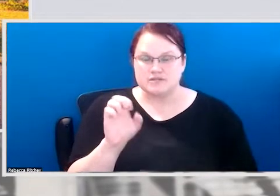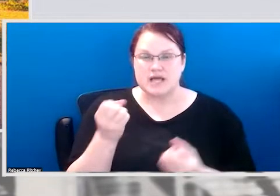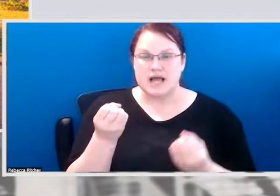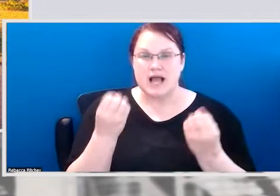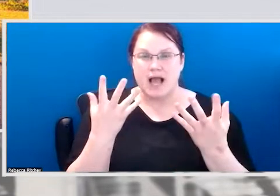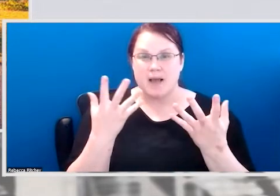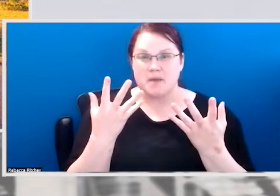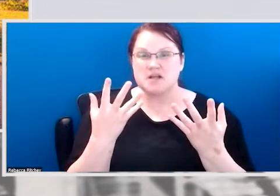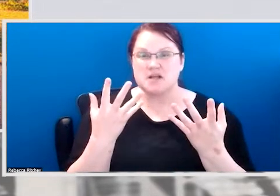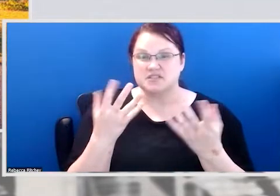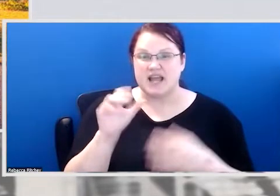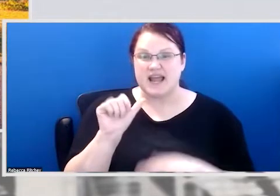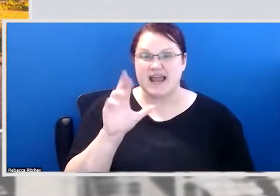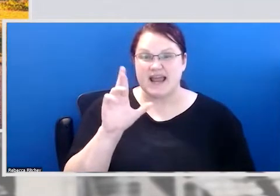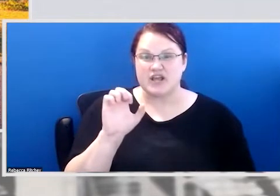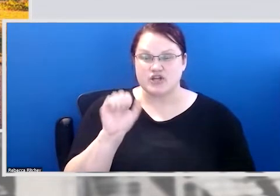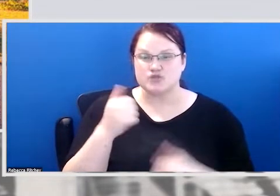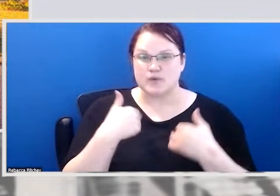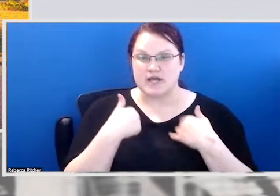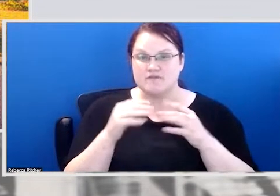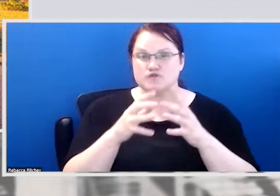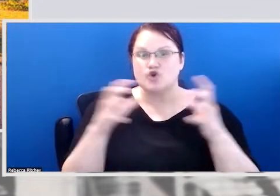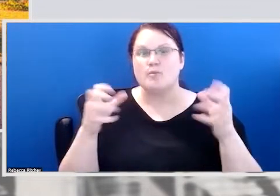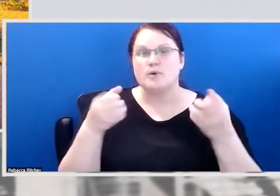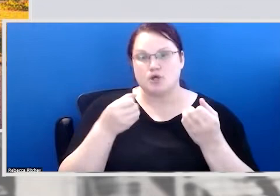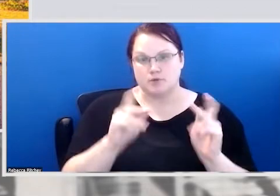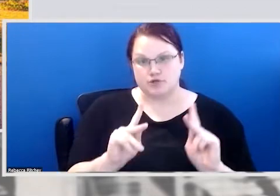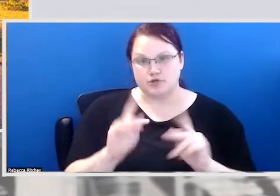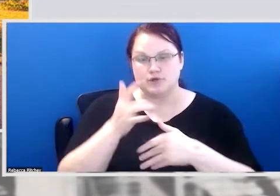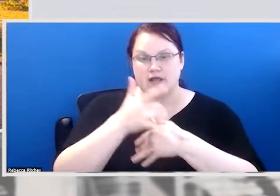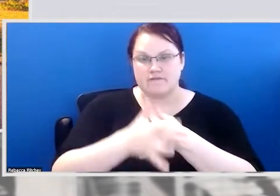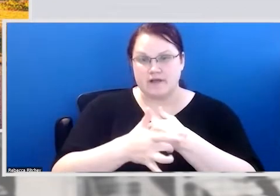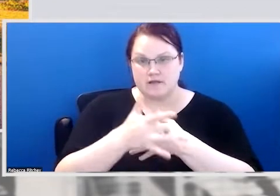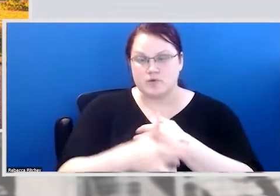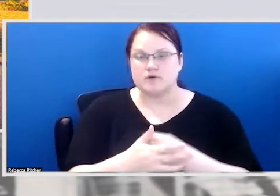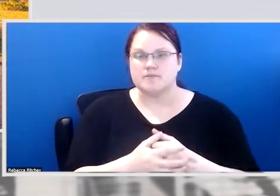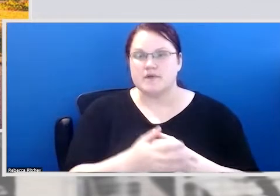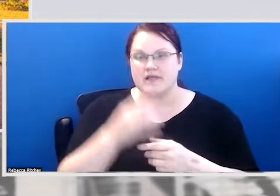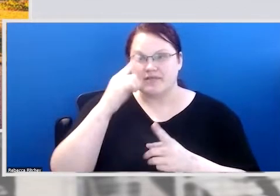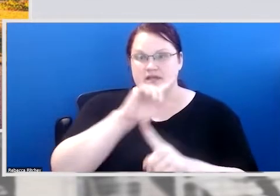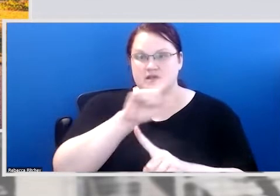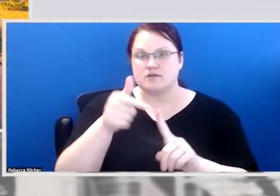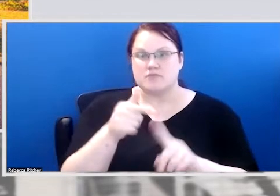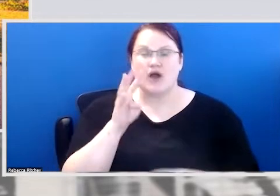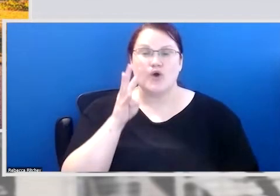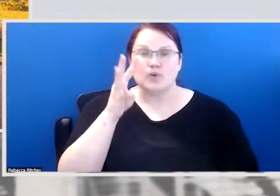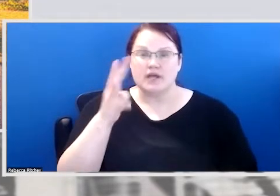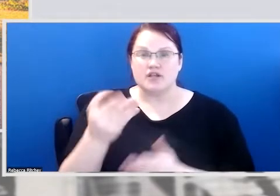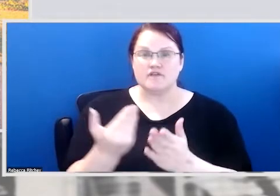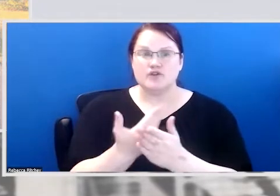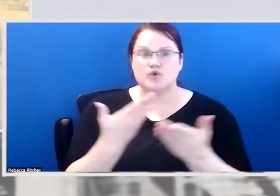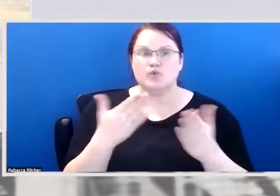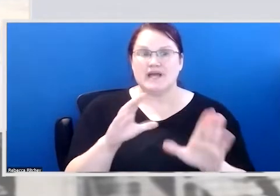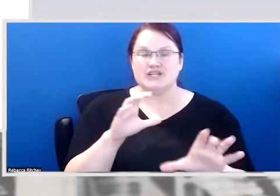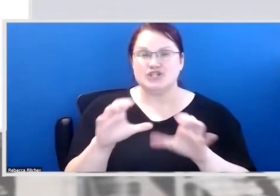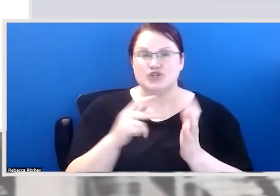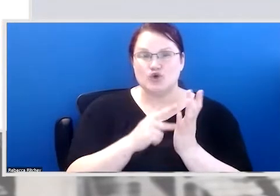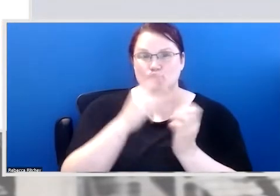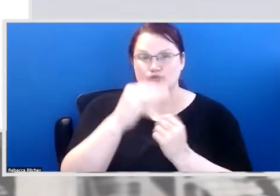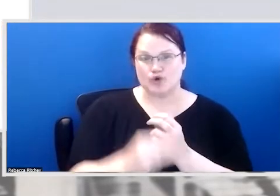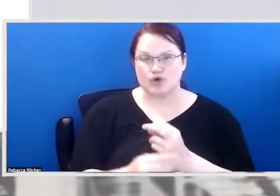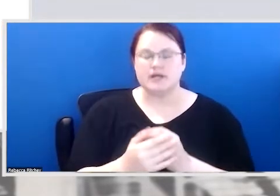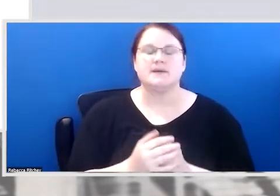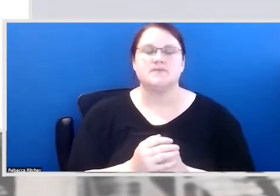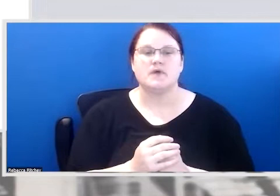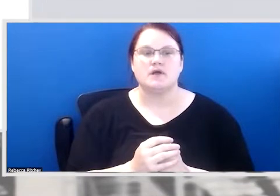it really is. There's so much opportunity there. So we're always also thinking about creative new ways to do programming. I did also want